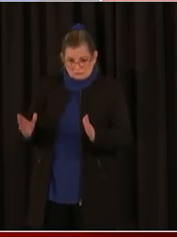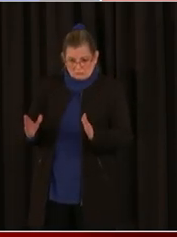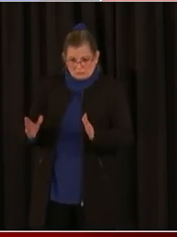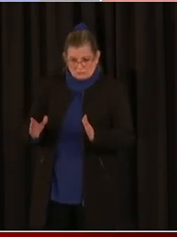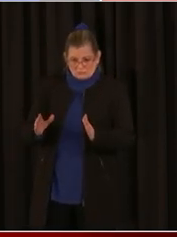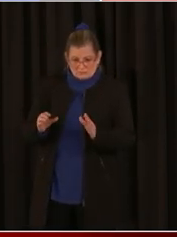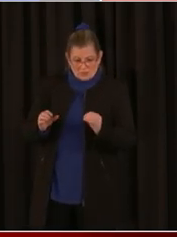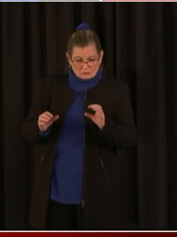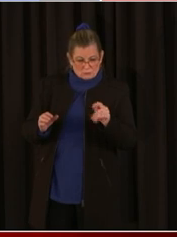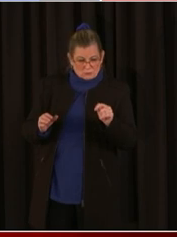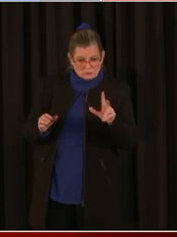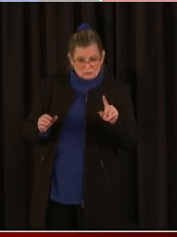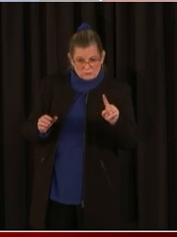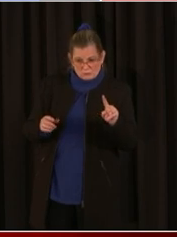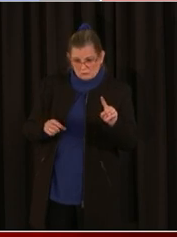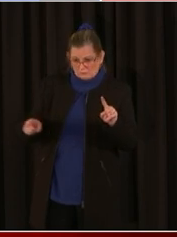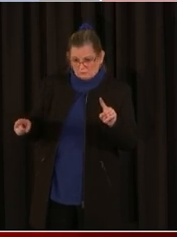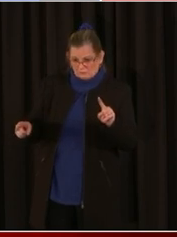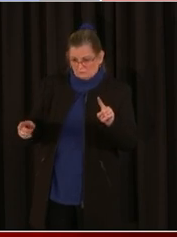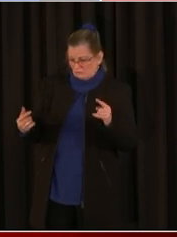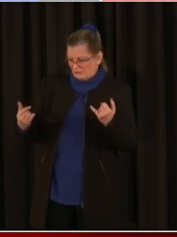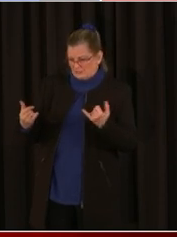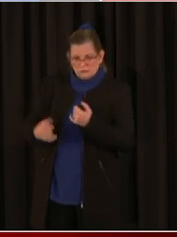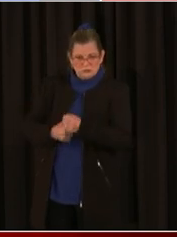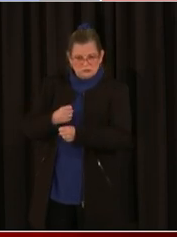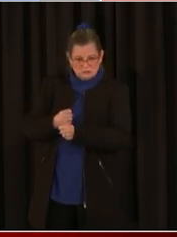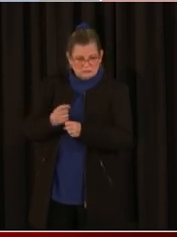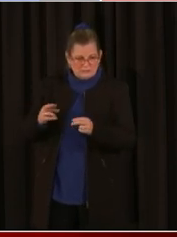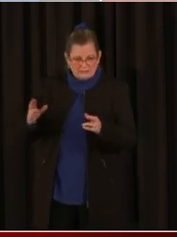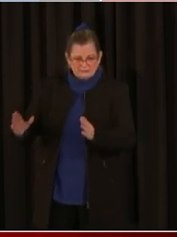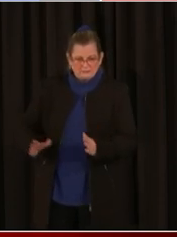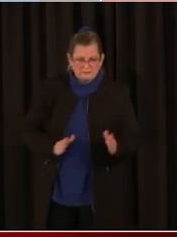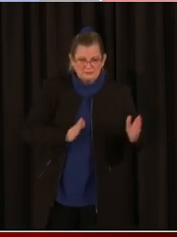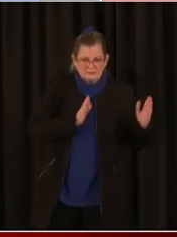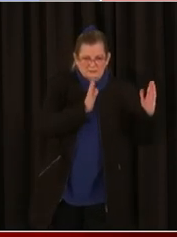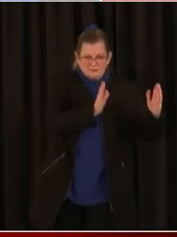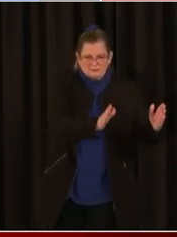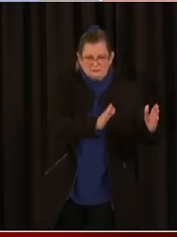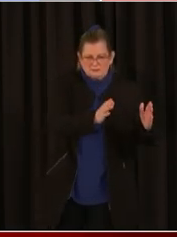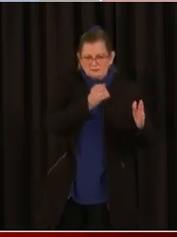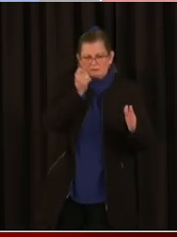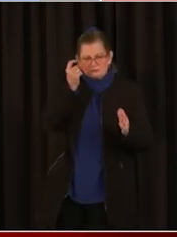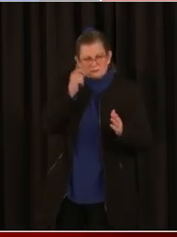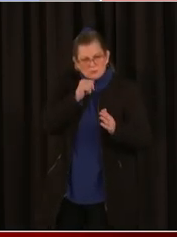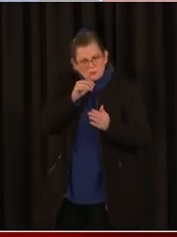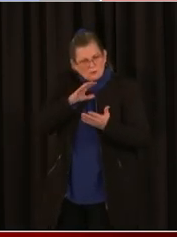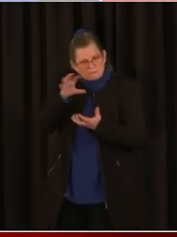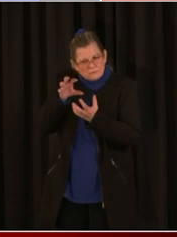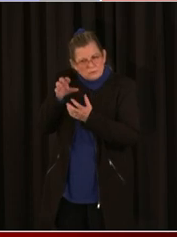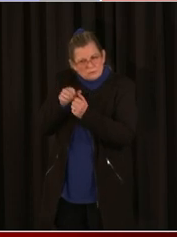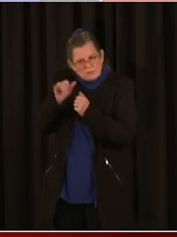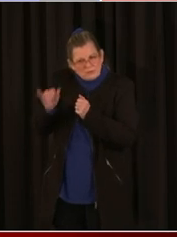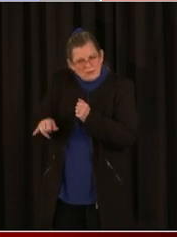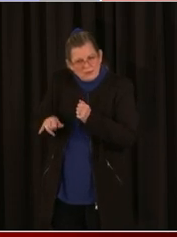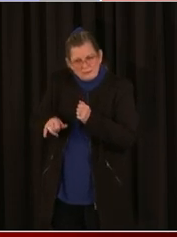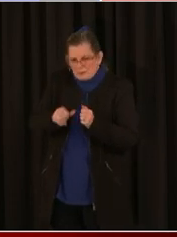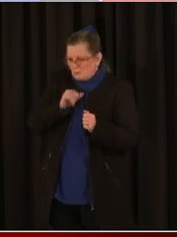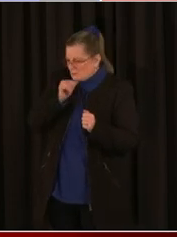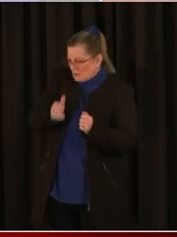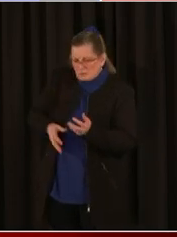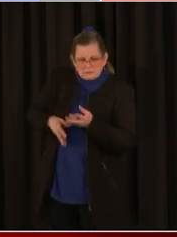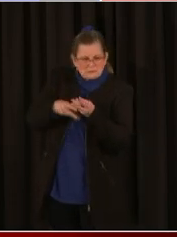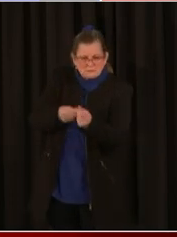The fund balance also includes our rainy day reserves. And for those who think that we need to be spending our reserves, we